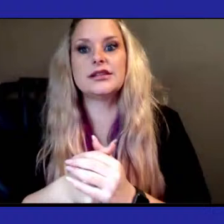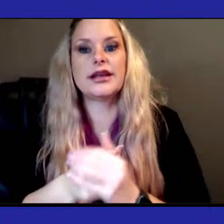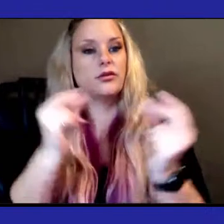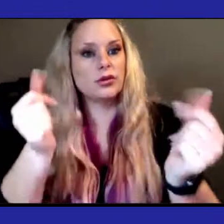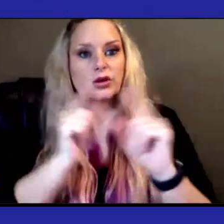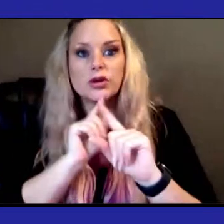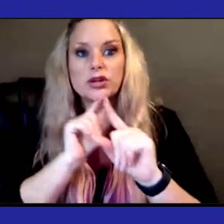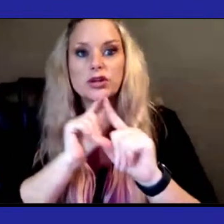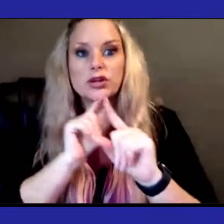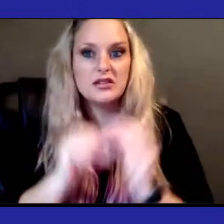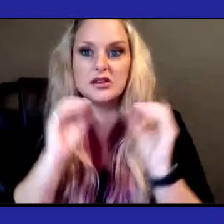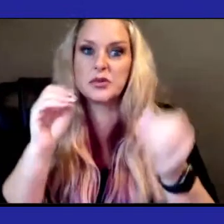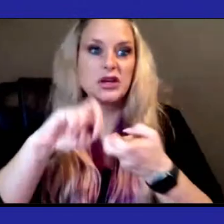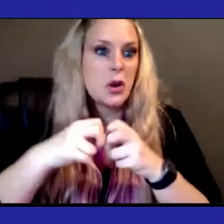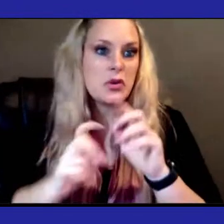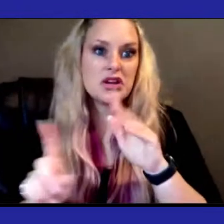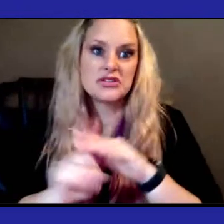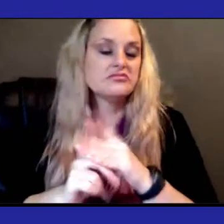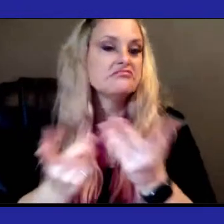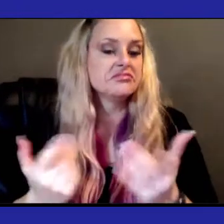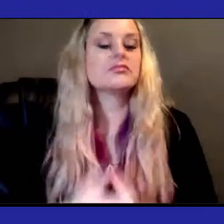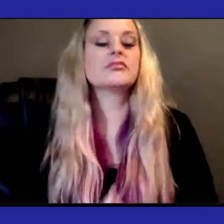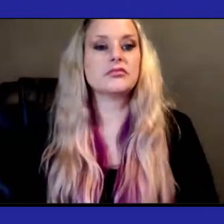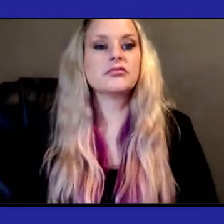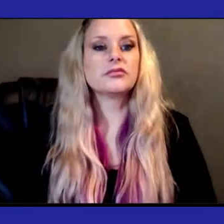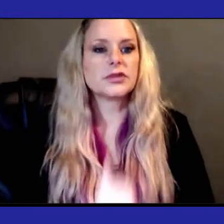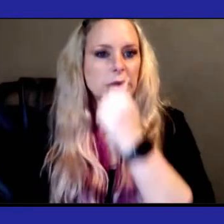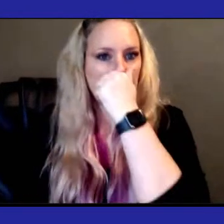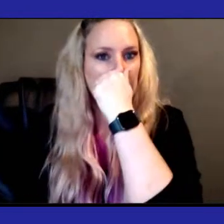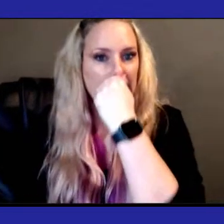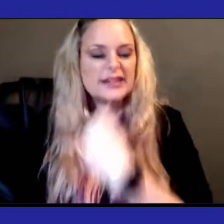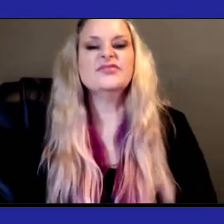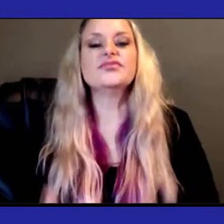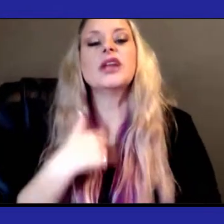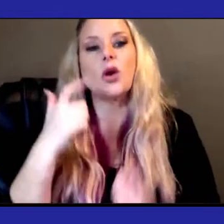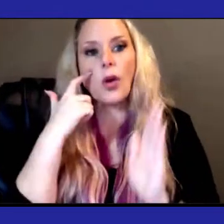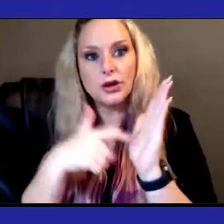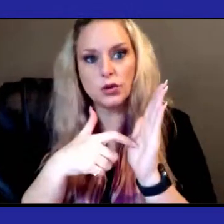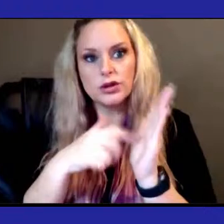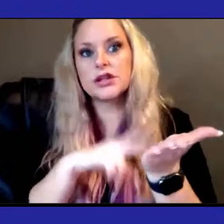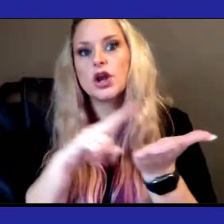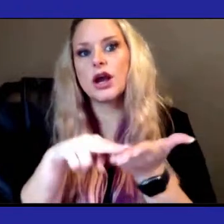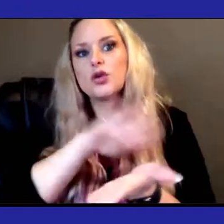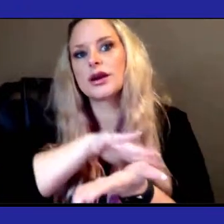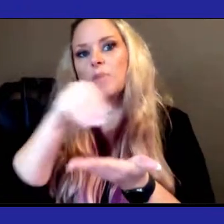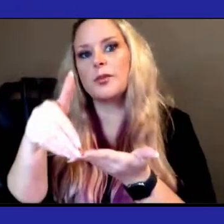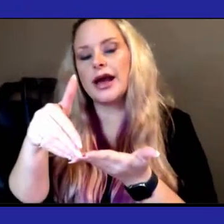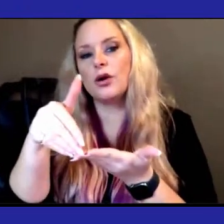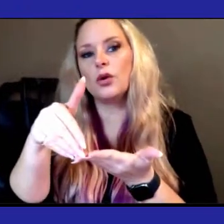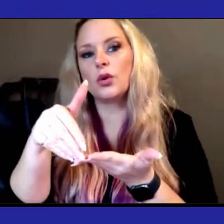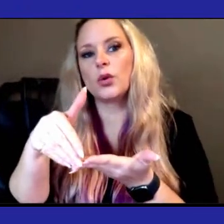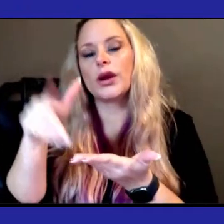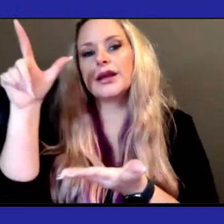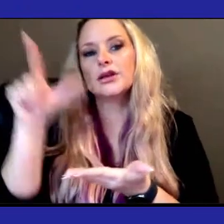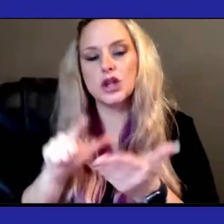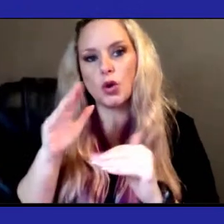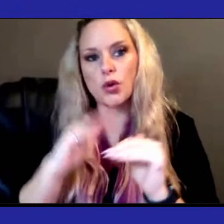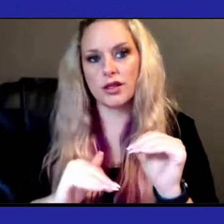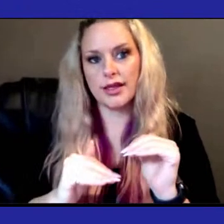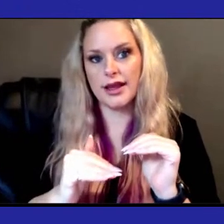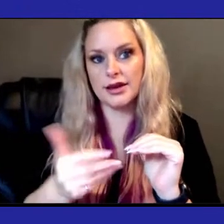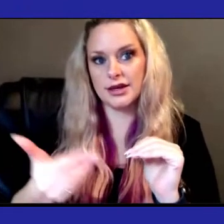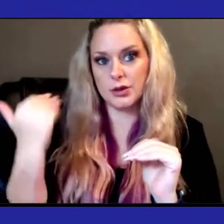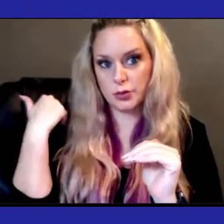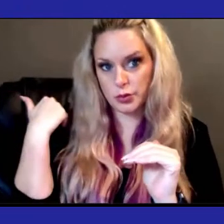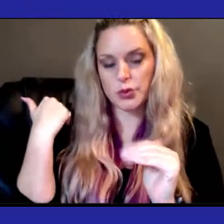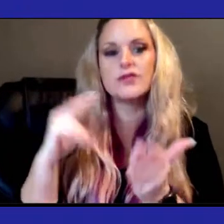good. And I noticed the contract amount is lower than what we spent in the prior contract. So